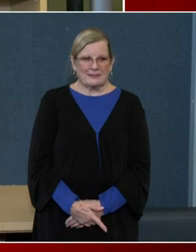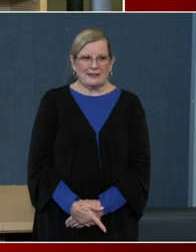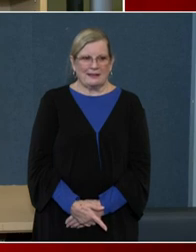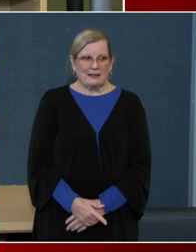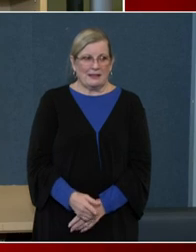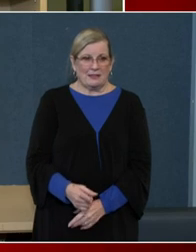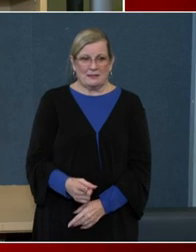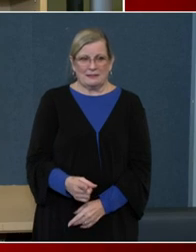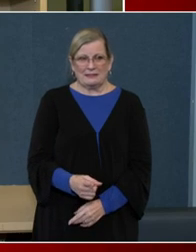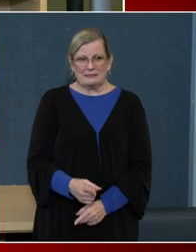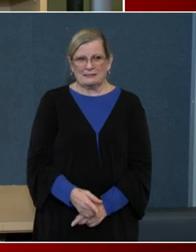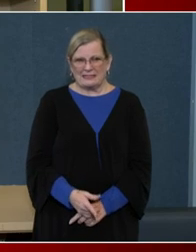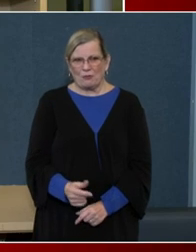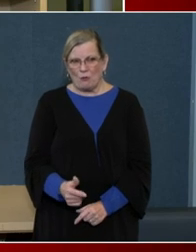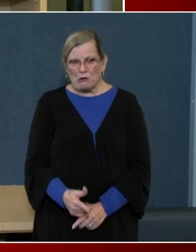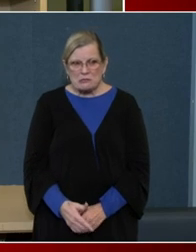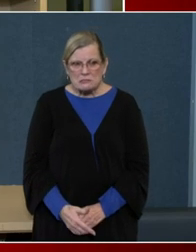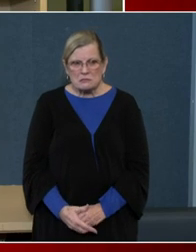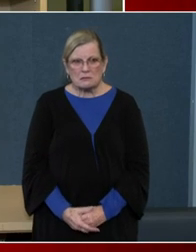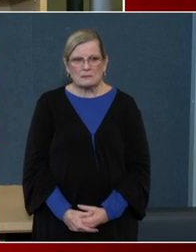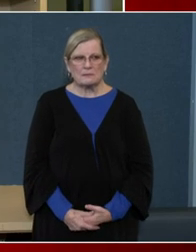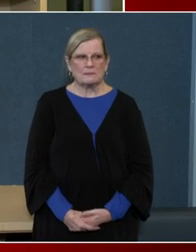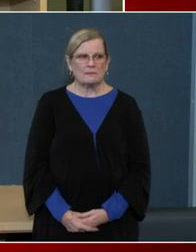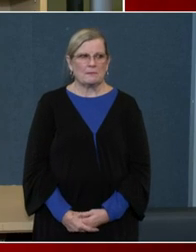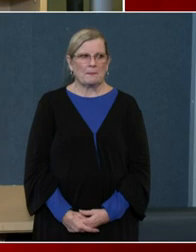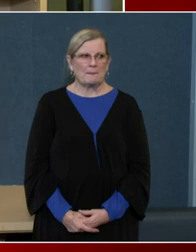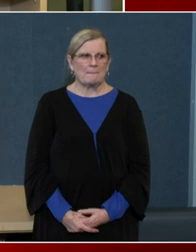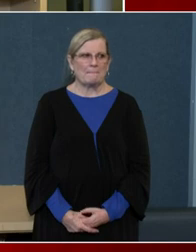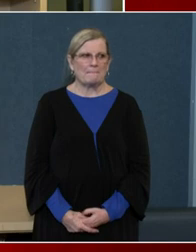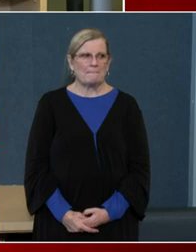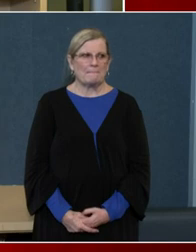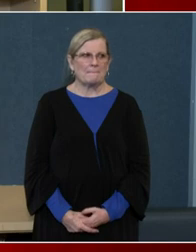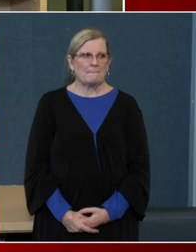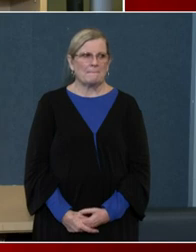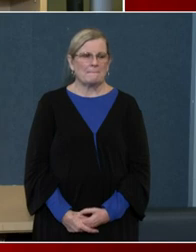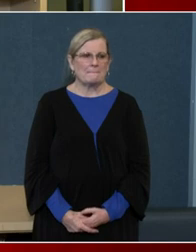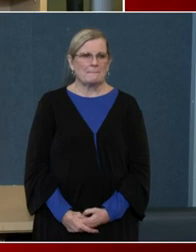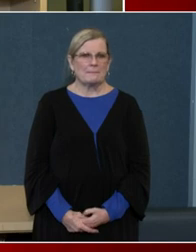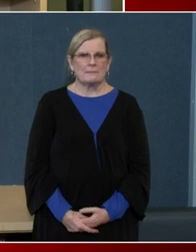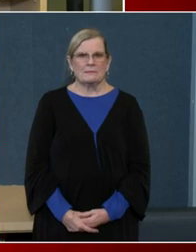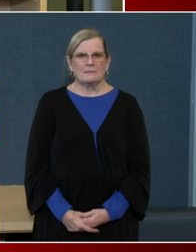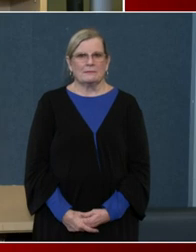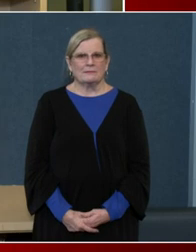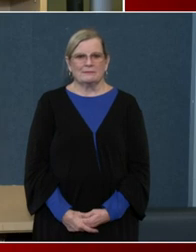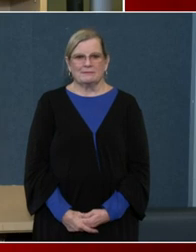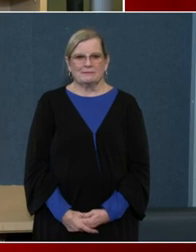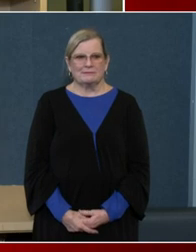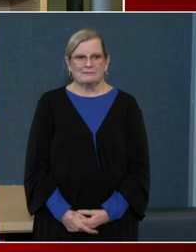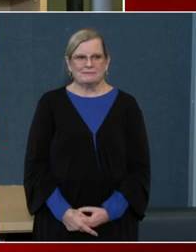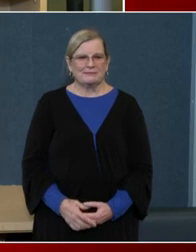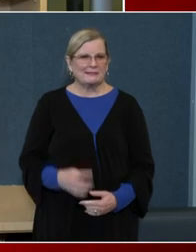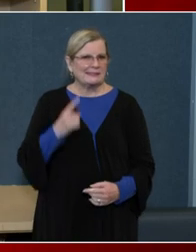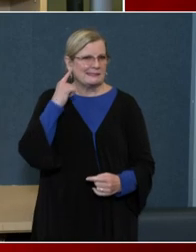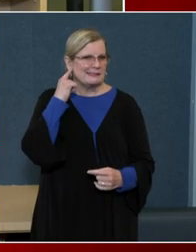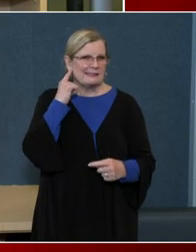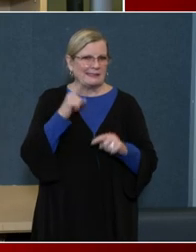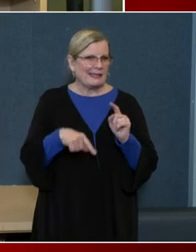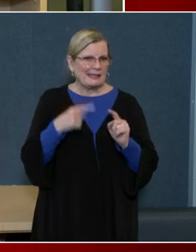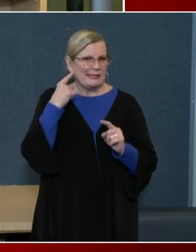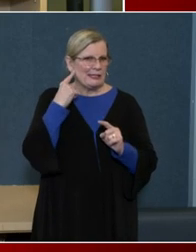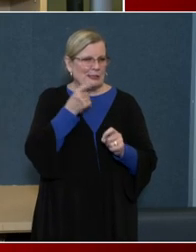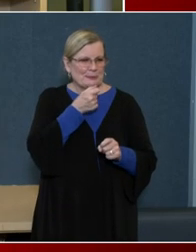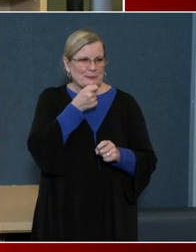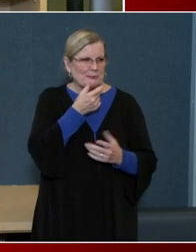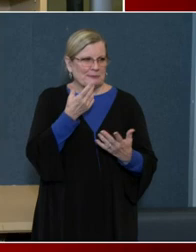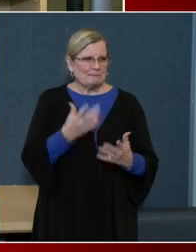will teachers who don't want to return have the option to stay with distance learning? So we